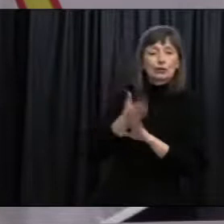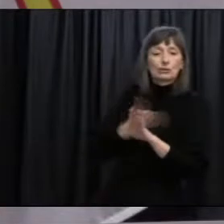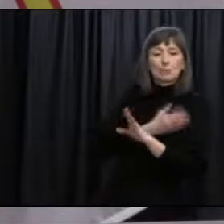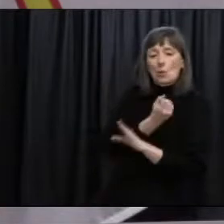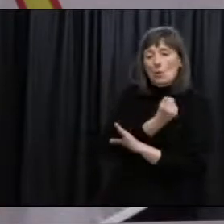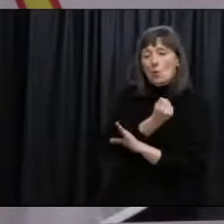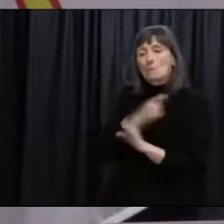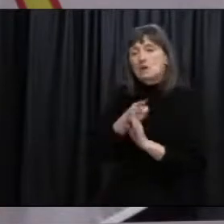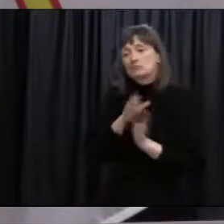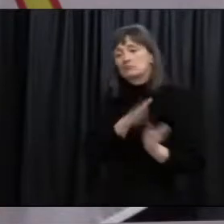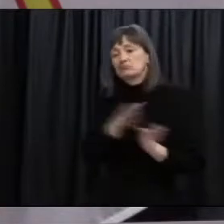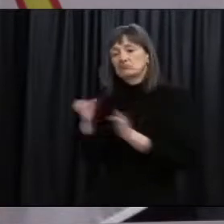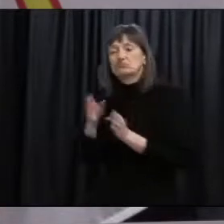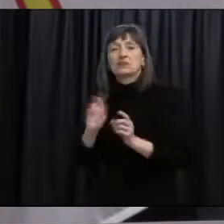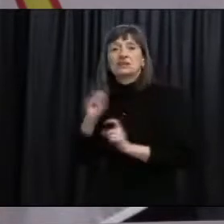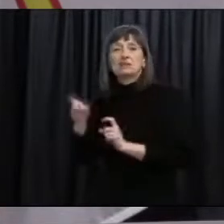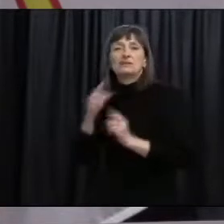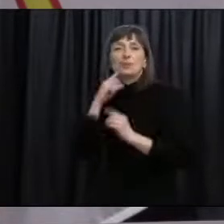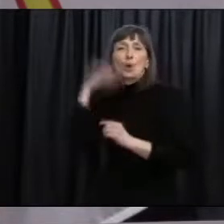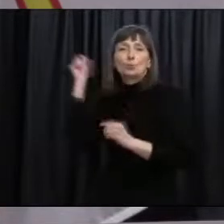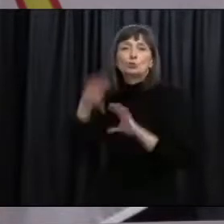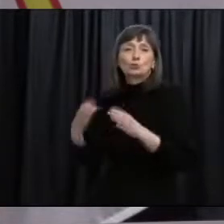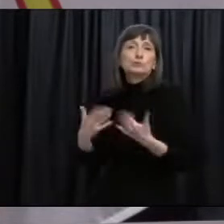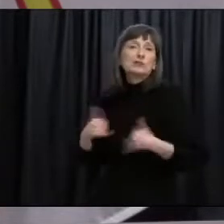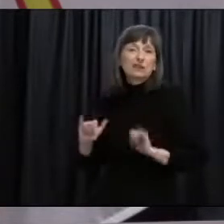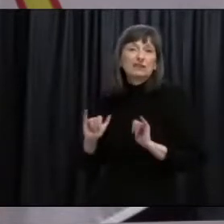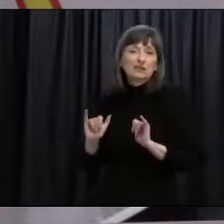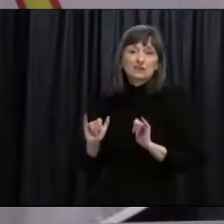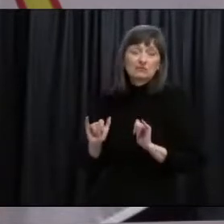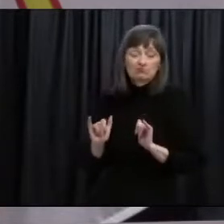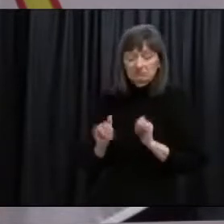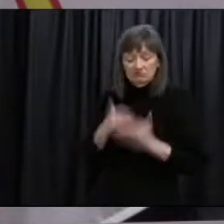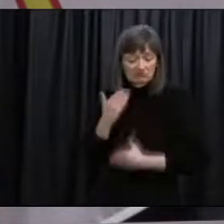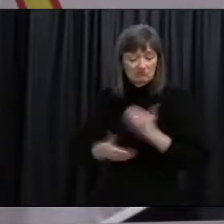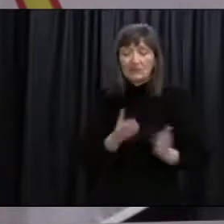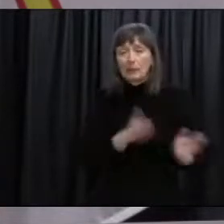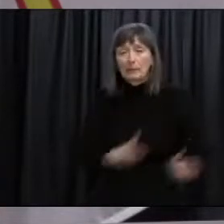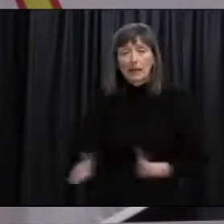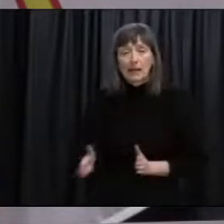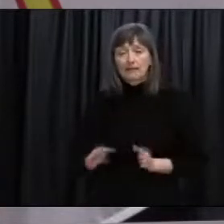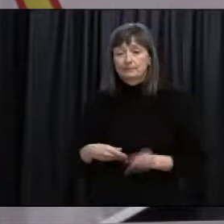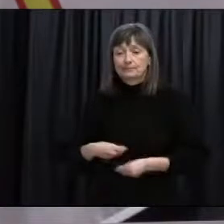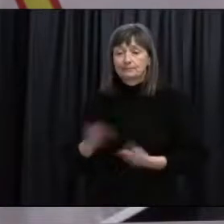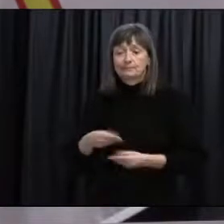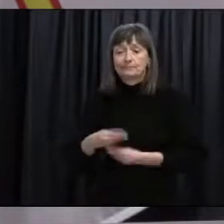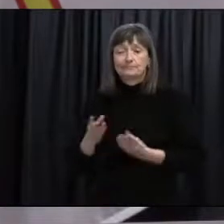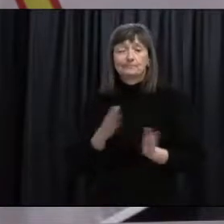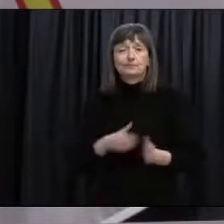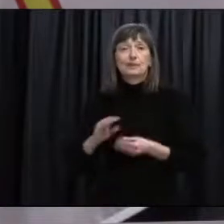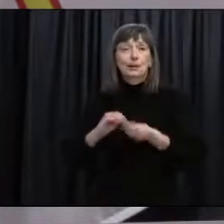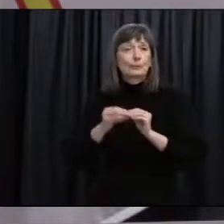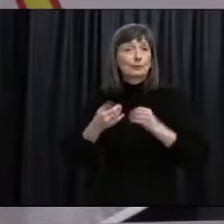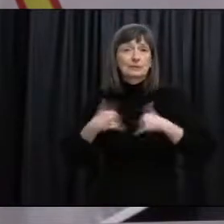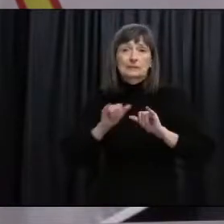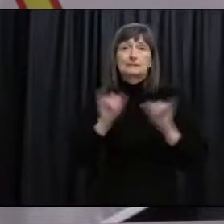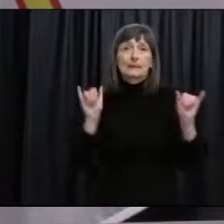I think we're still in pretty good shape to be able to offer the vaccine as we had planned.